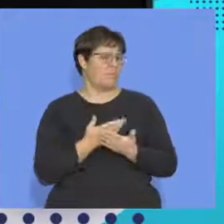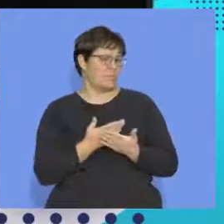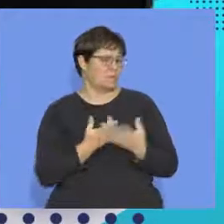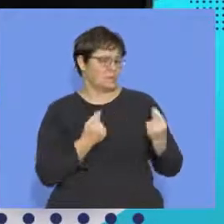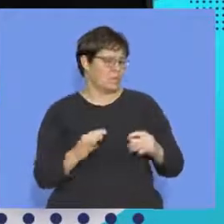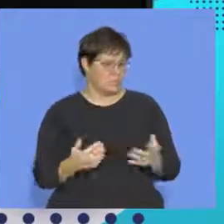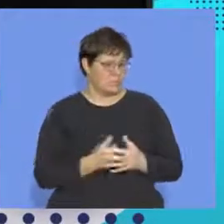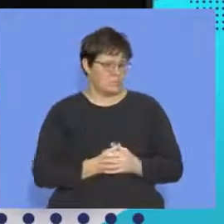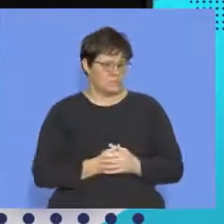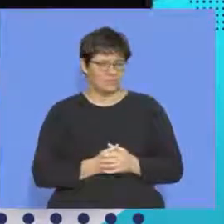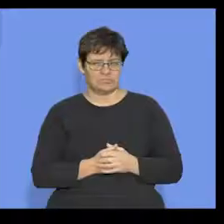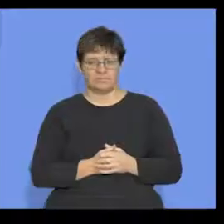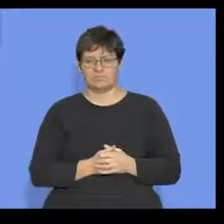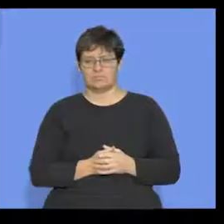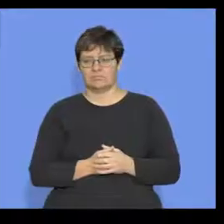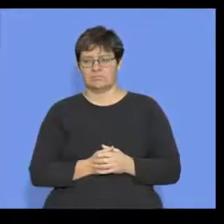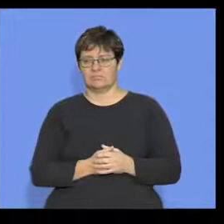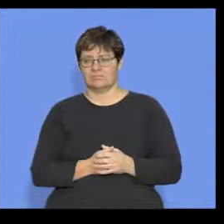do we do the probability?